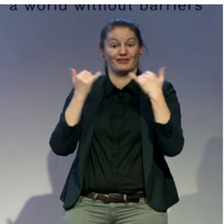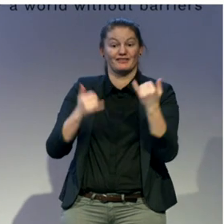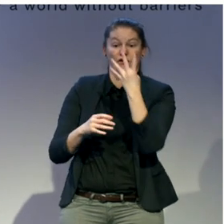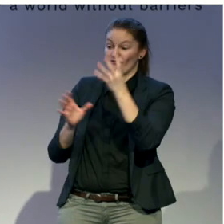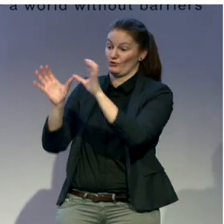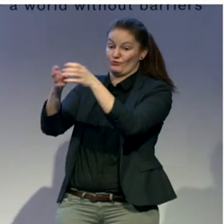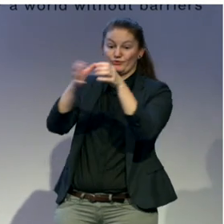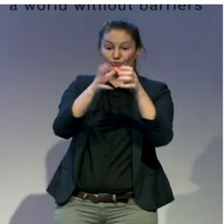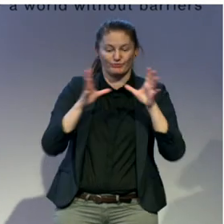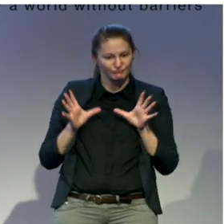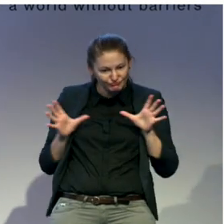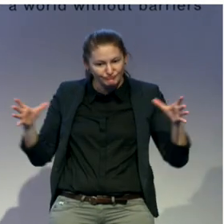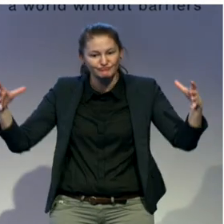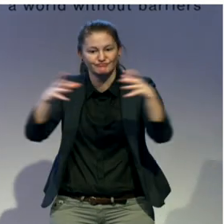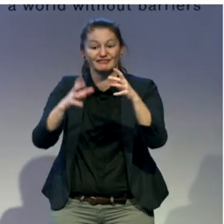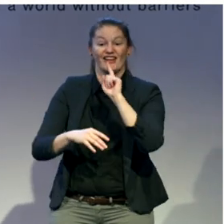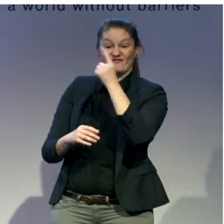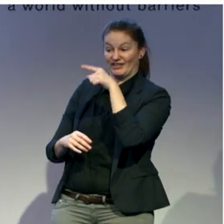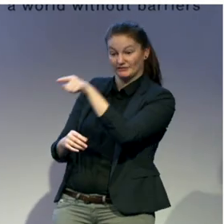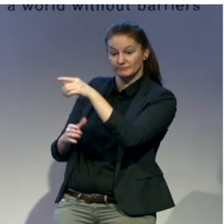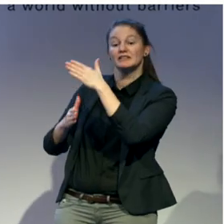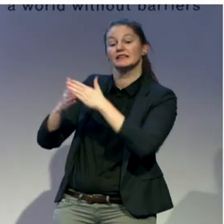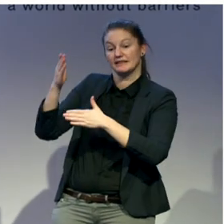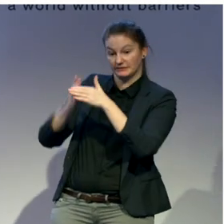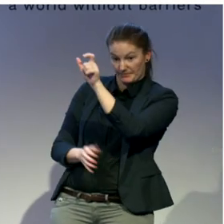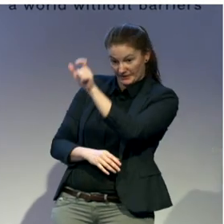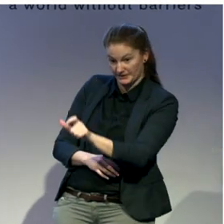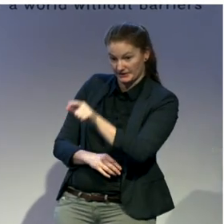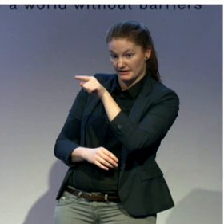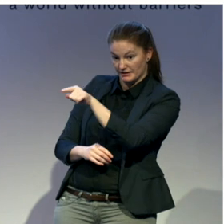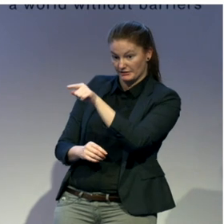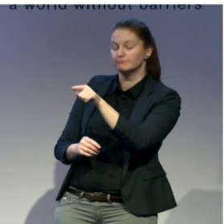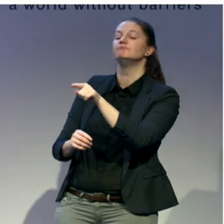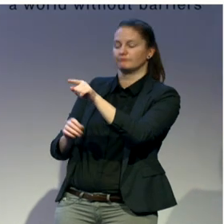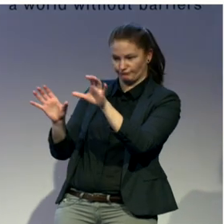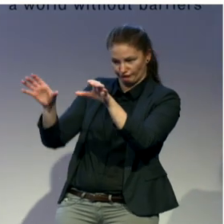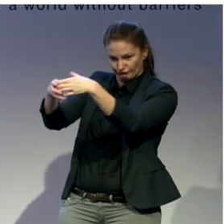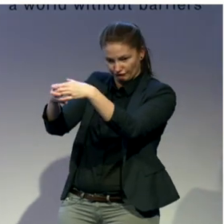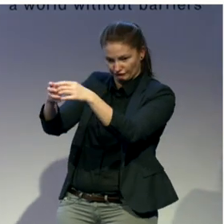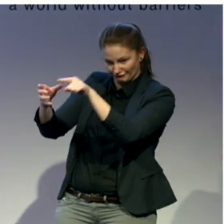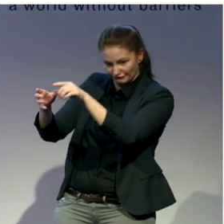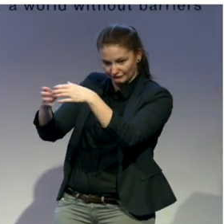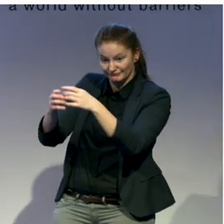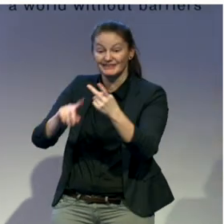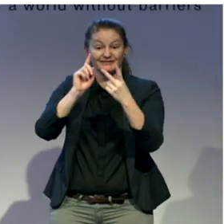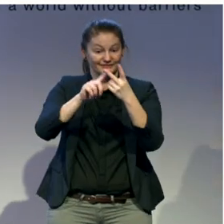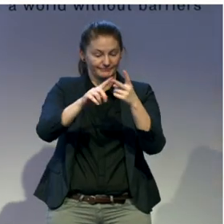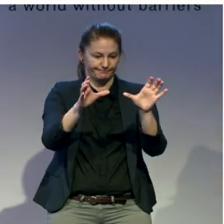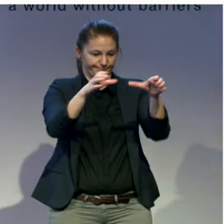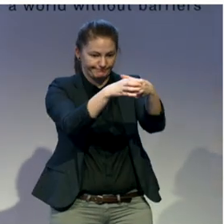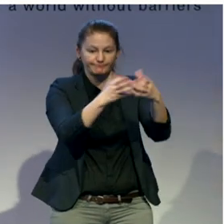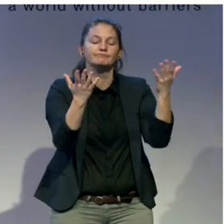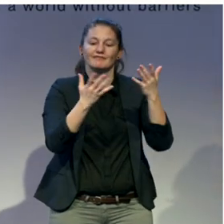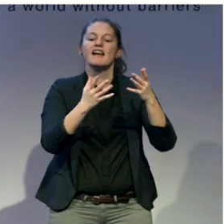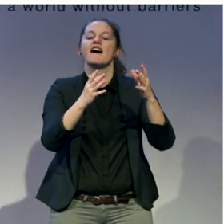disabilities that, of course, are in the center and the core of this initiative, their families that are really important for the autonomy